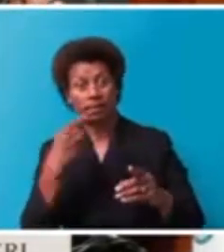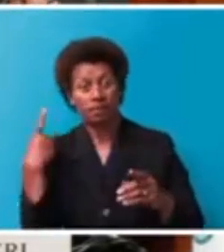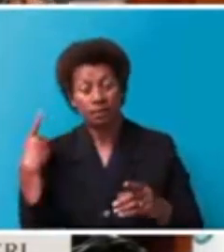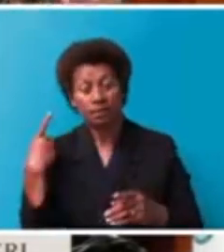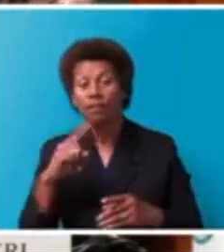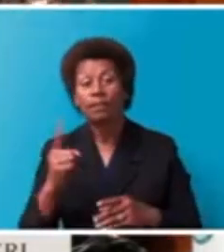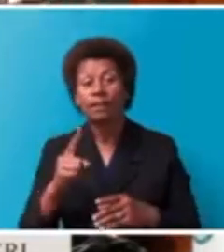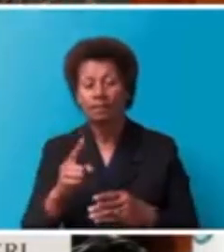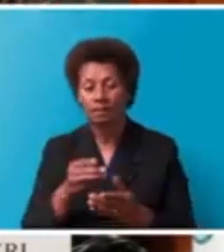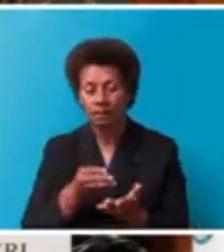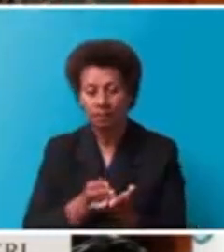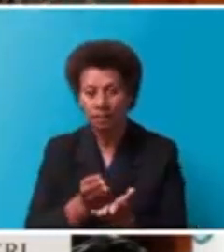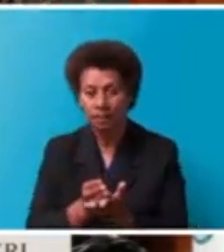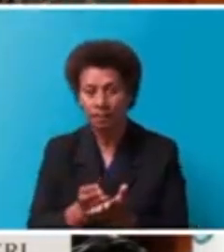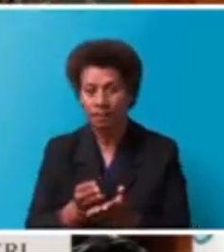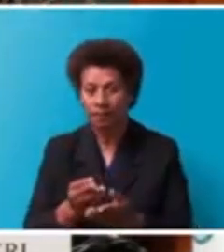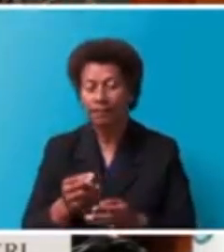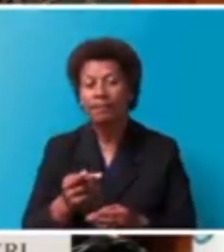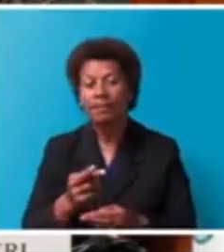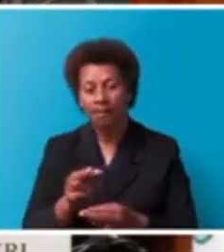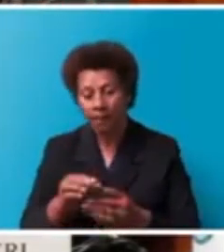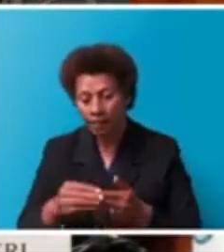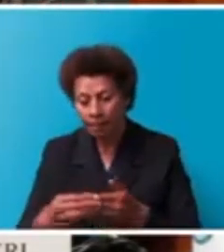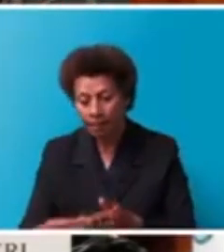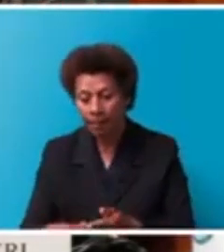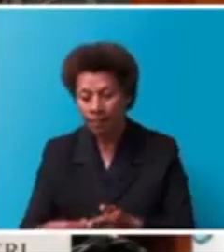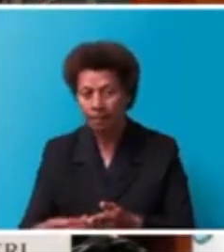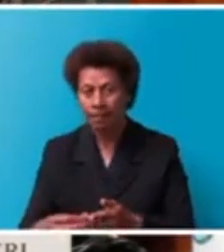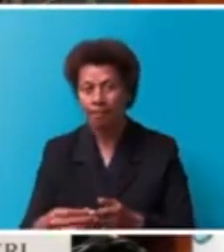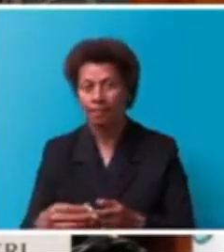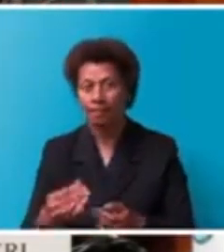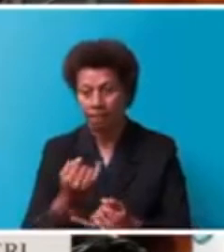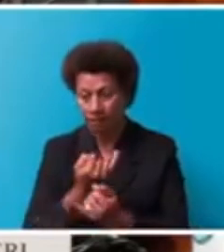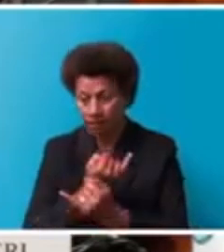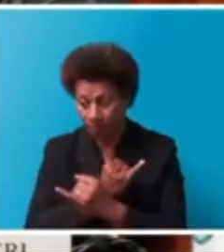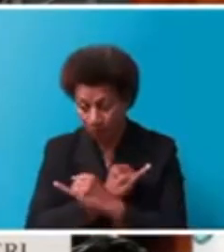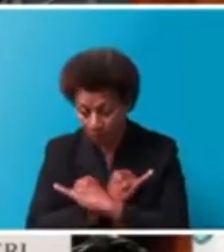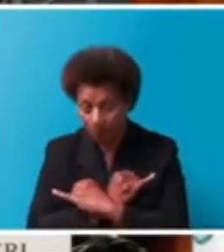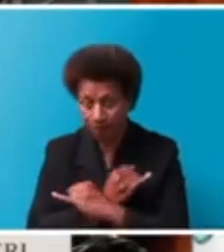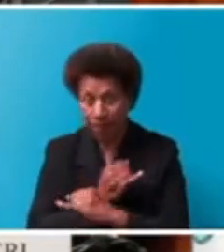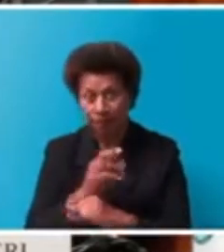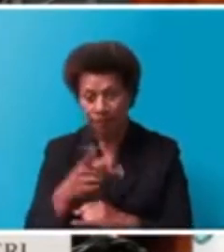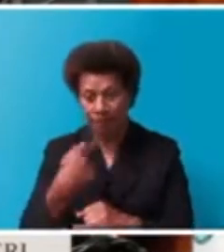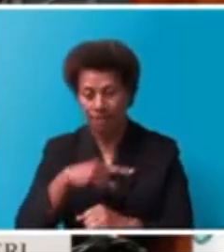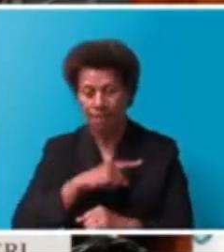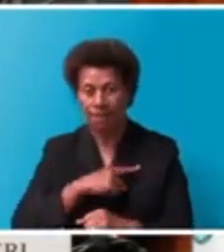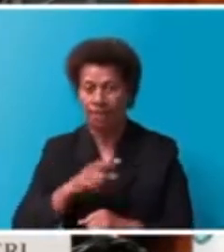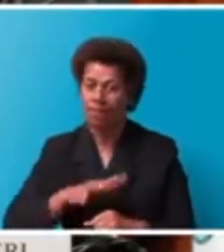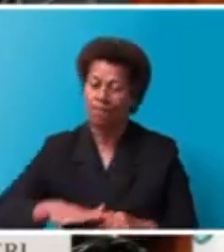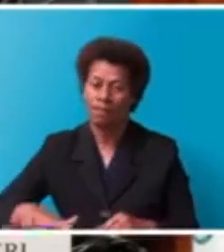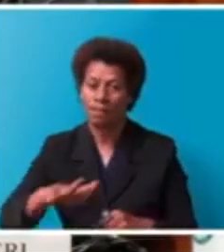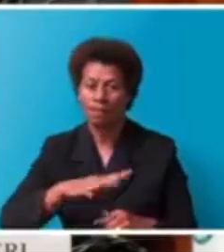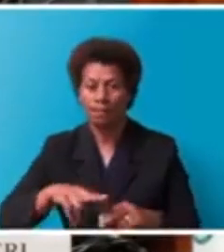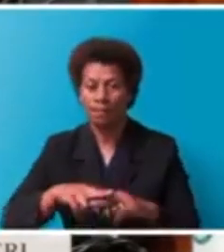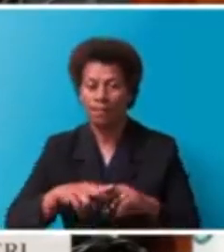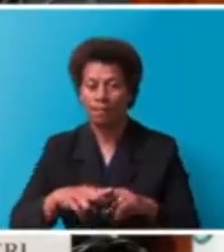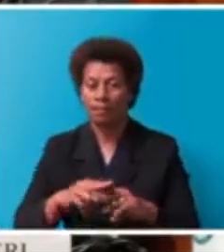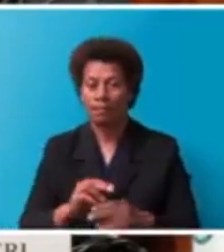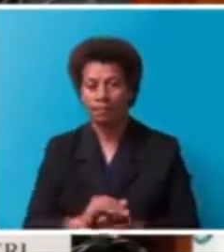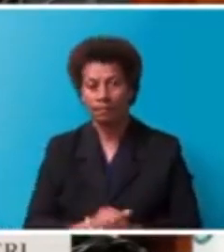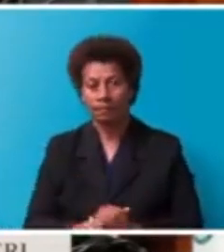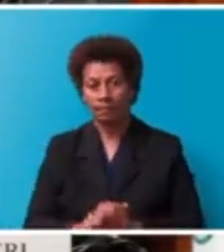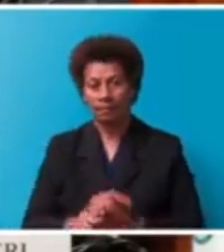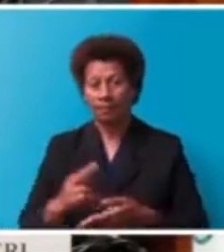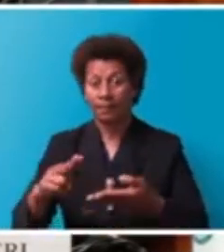lead with integrity in building a better future for all citizens. As parliamentarians with humility, we must